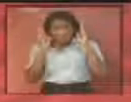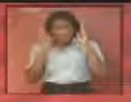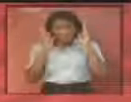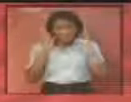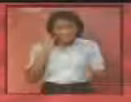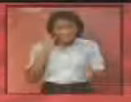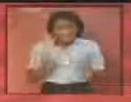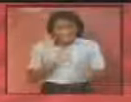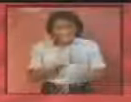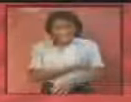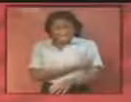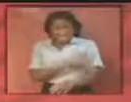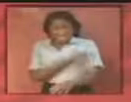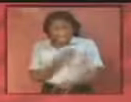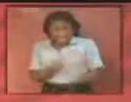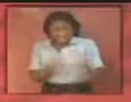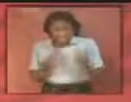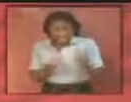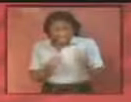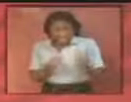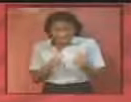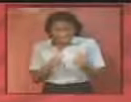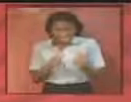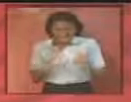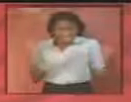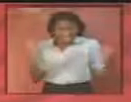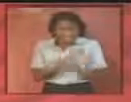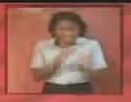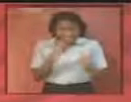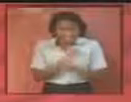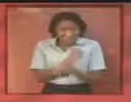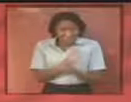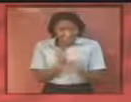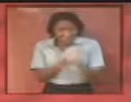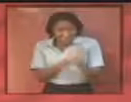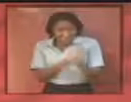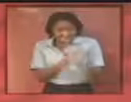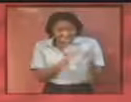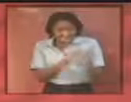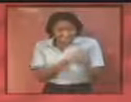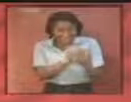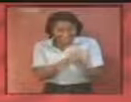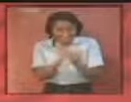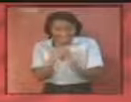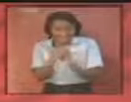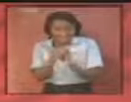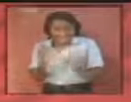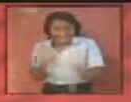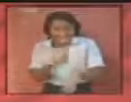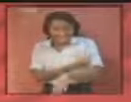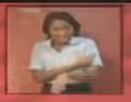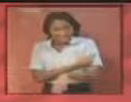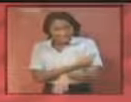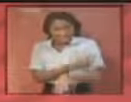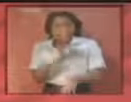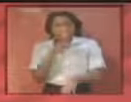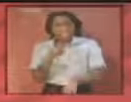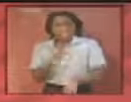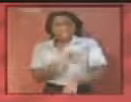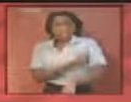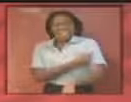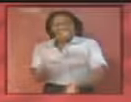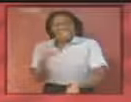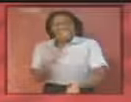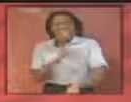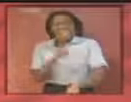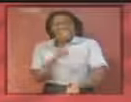us are good enough to tackle variants, it may be helpful to think of the vaccine as an excellent trainer who trains your immune system